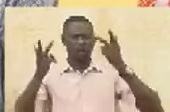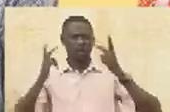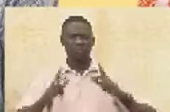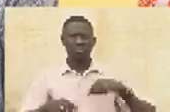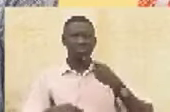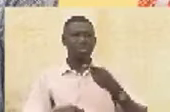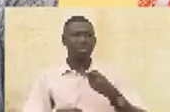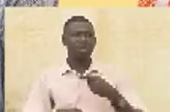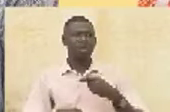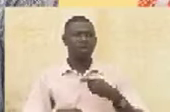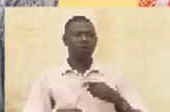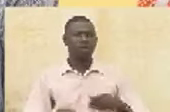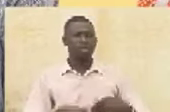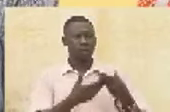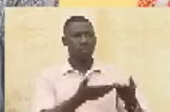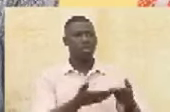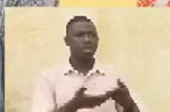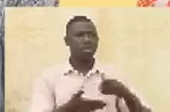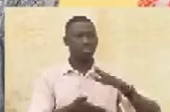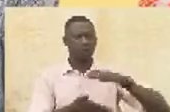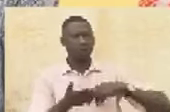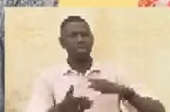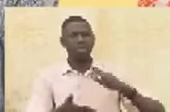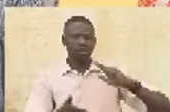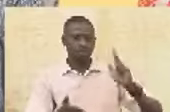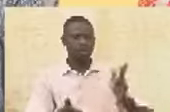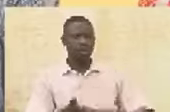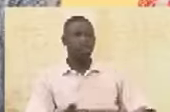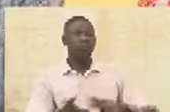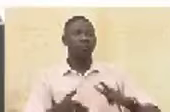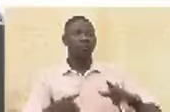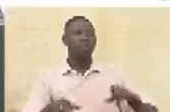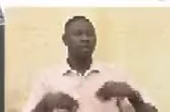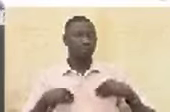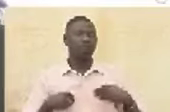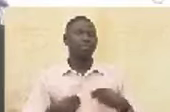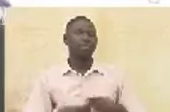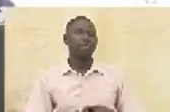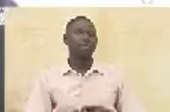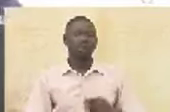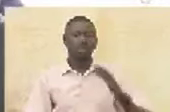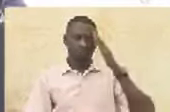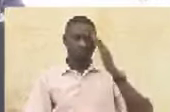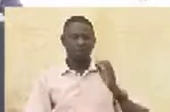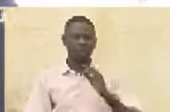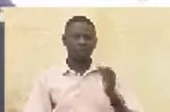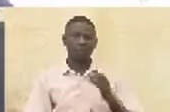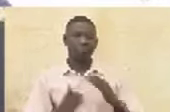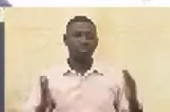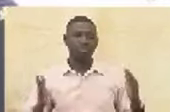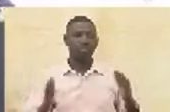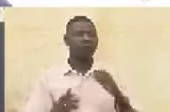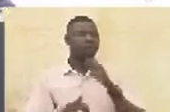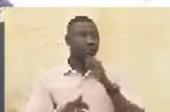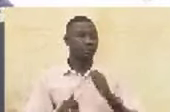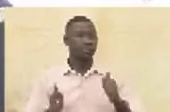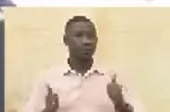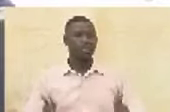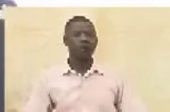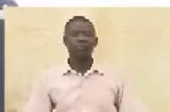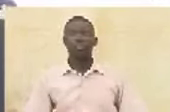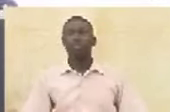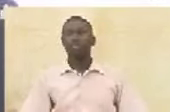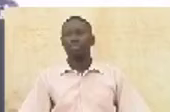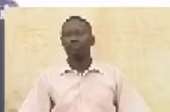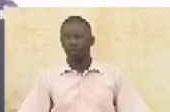to tender the document is granted. Thank you, Mr. Chairman. Council bitu yemen kan impuri la ka kaito ngadundi sede